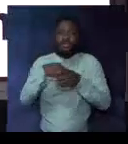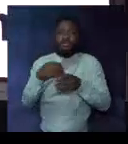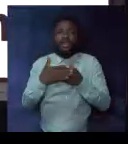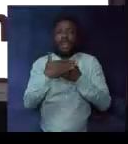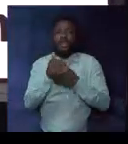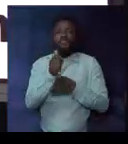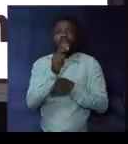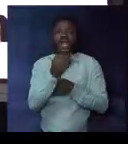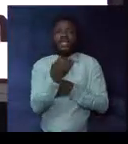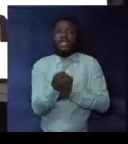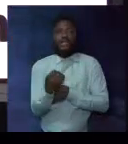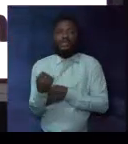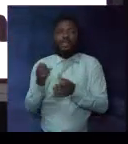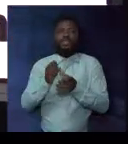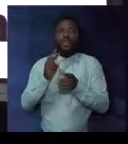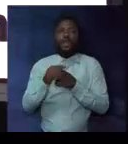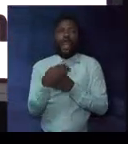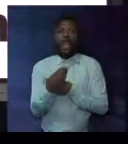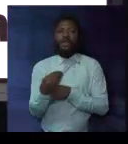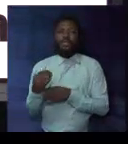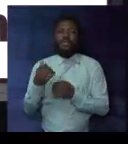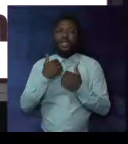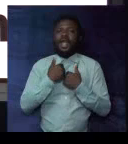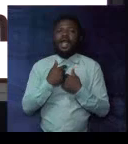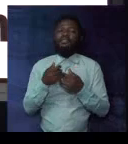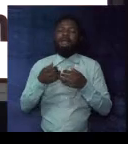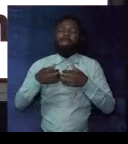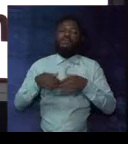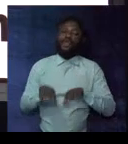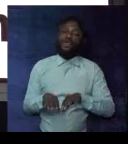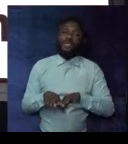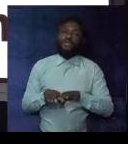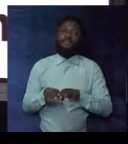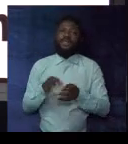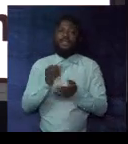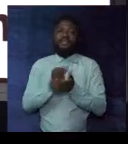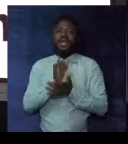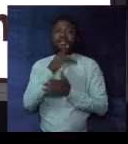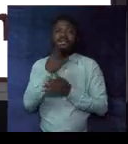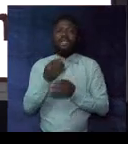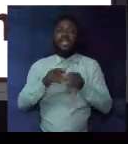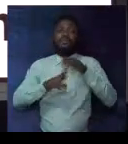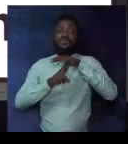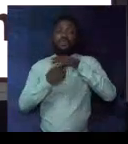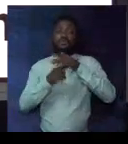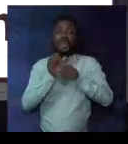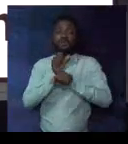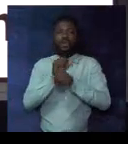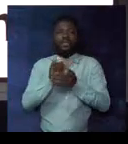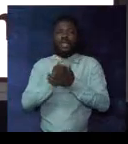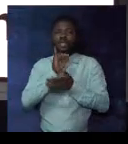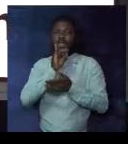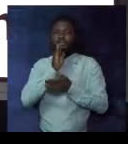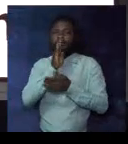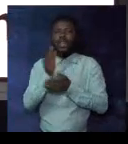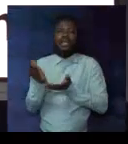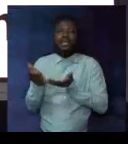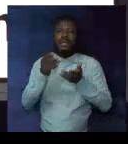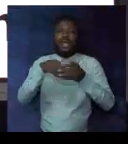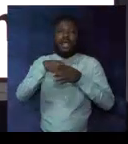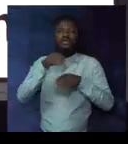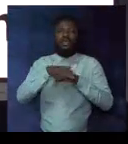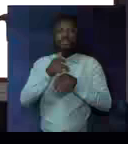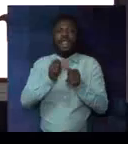out after an equipment or object has broken down. That's the repair work that is being carried out on